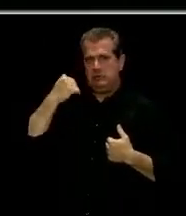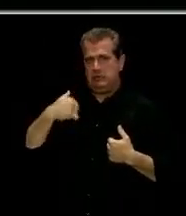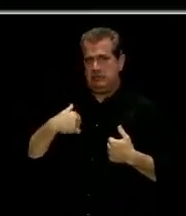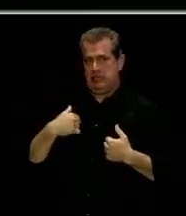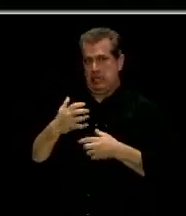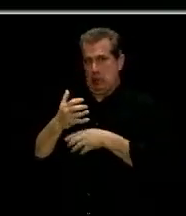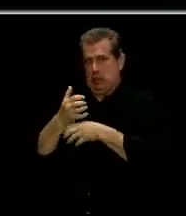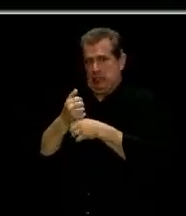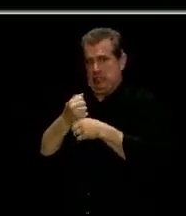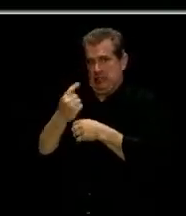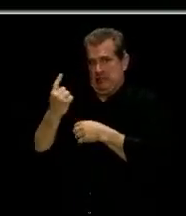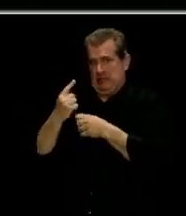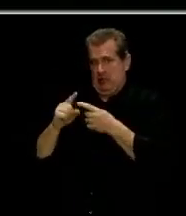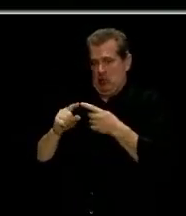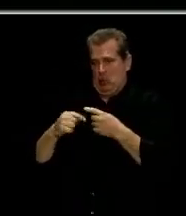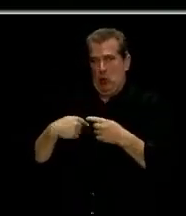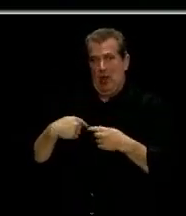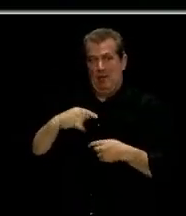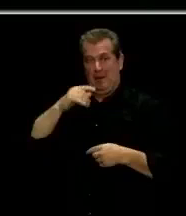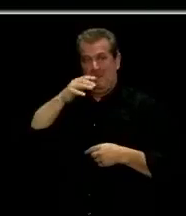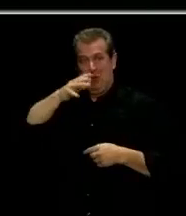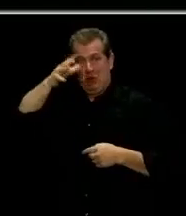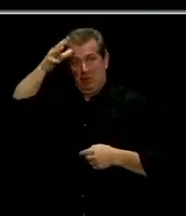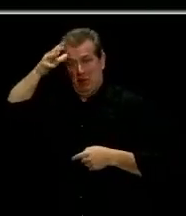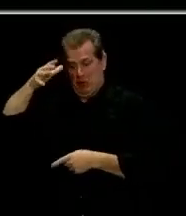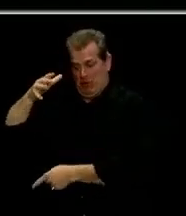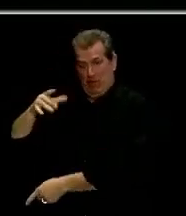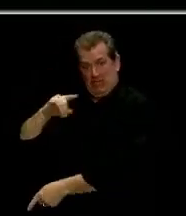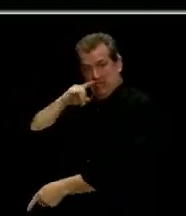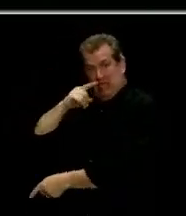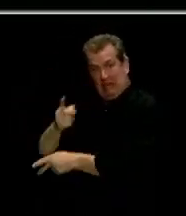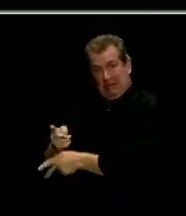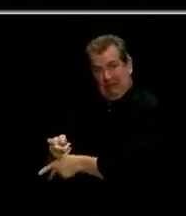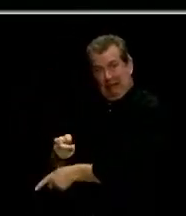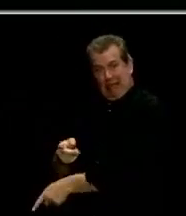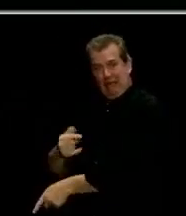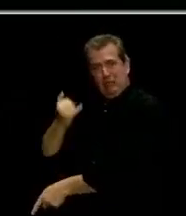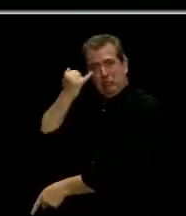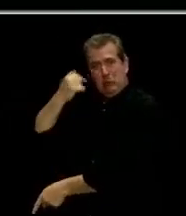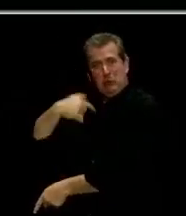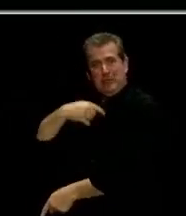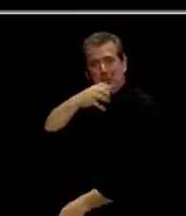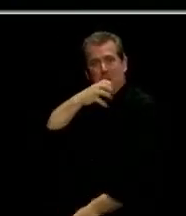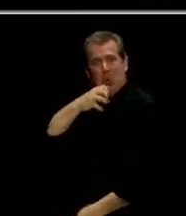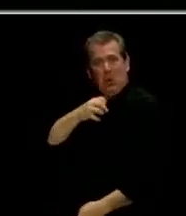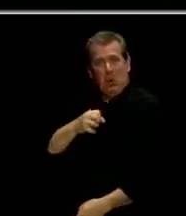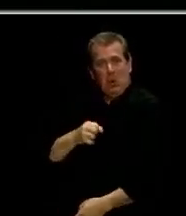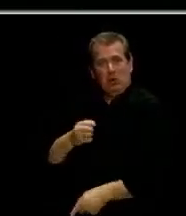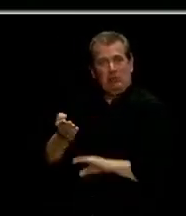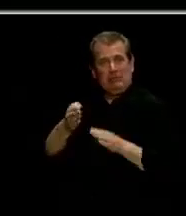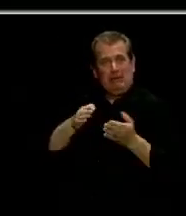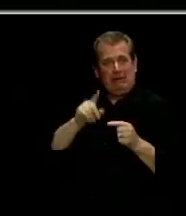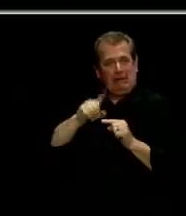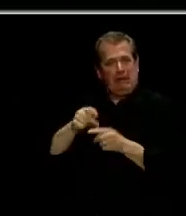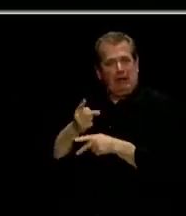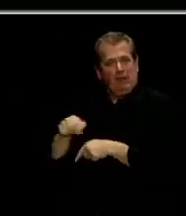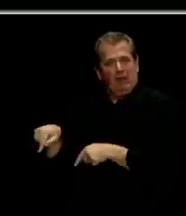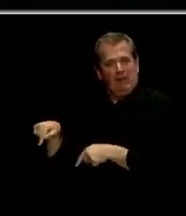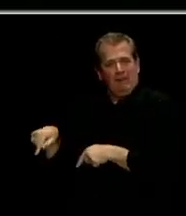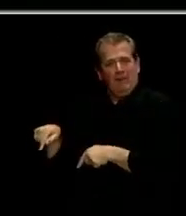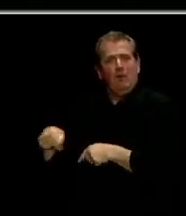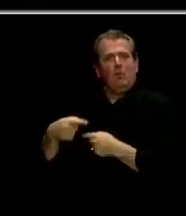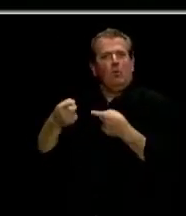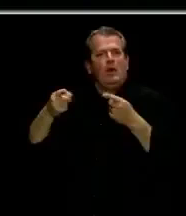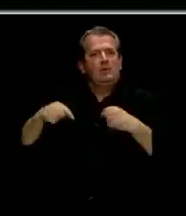my child if I'm a caregiver when I age, or when I become older, or when I'm no longer here? And as we heard